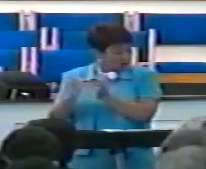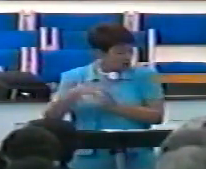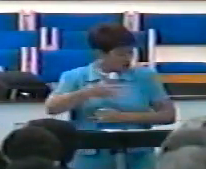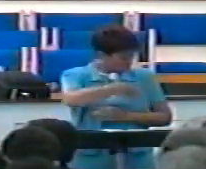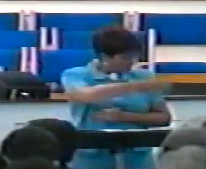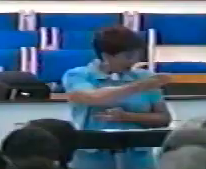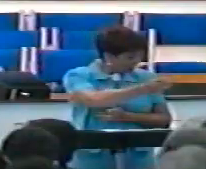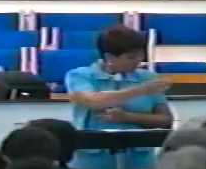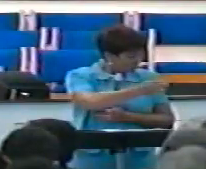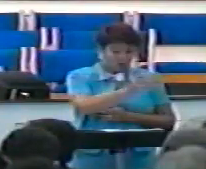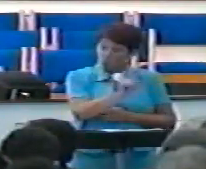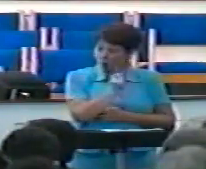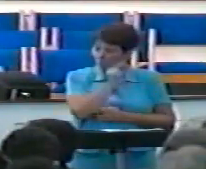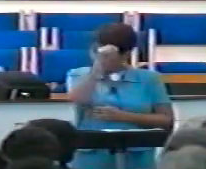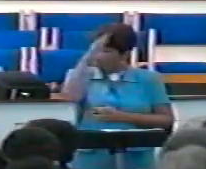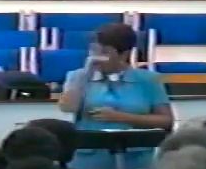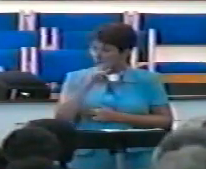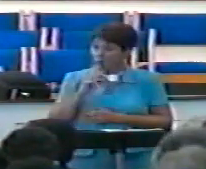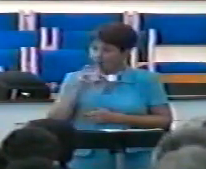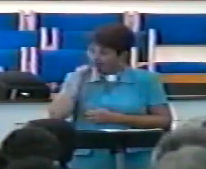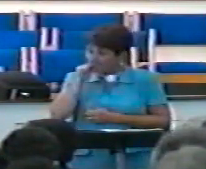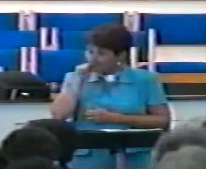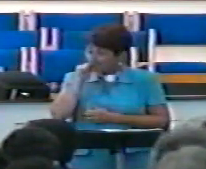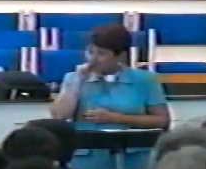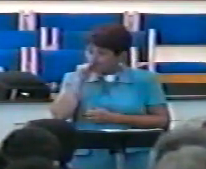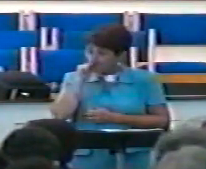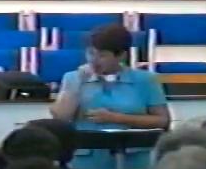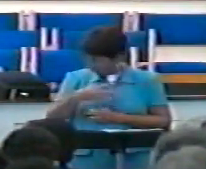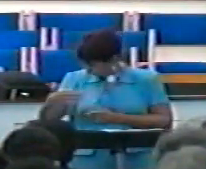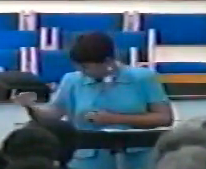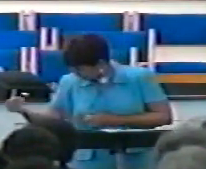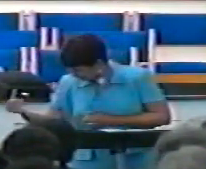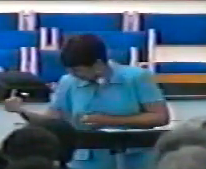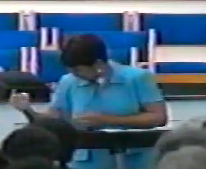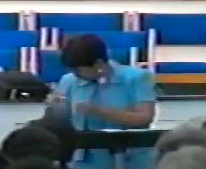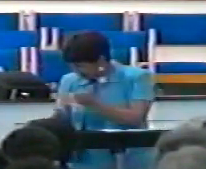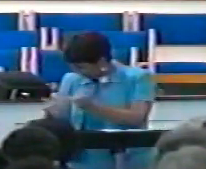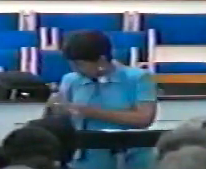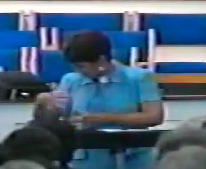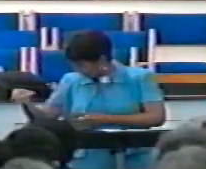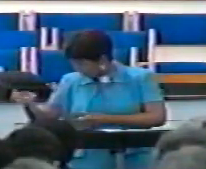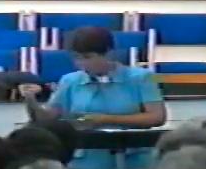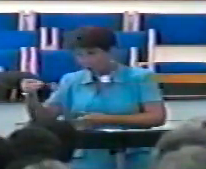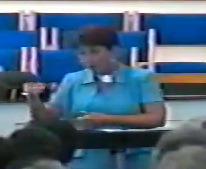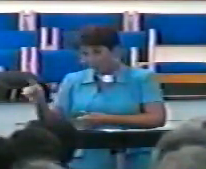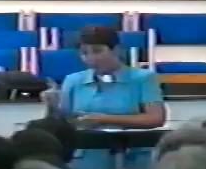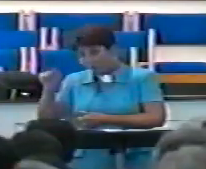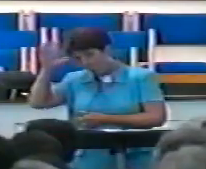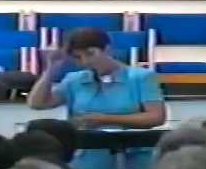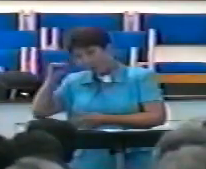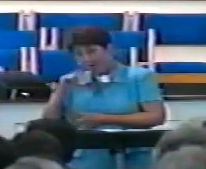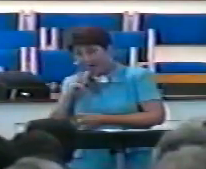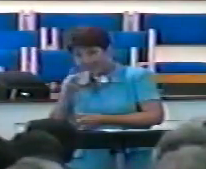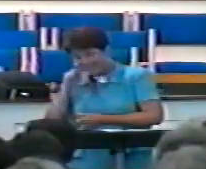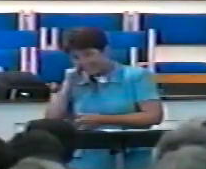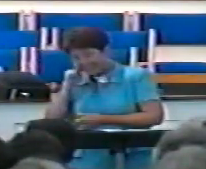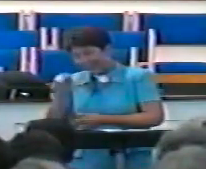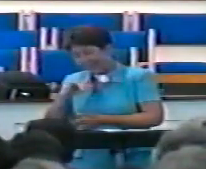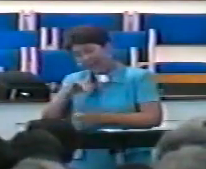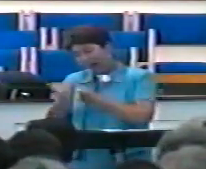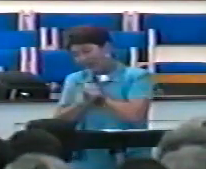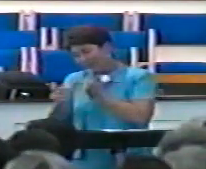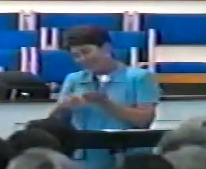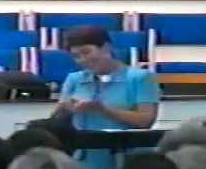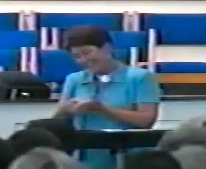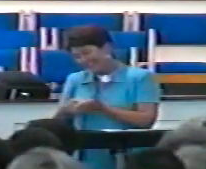many thought he was dead. Jesus went over to where he was, and I love this. He took him by the